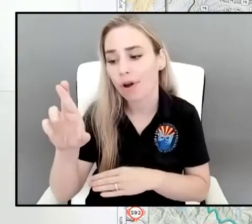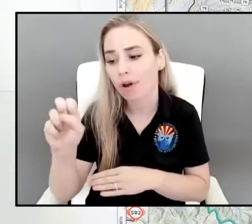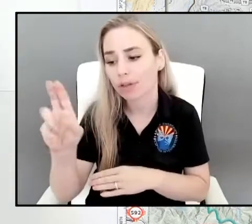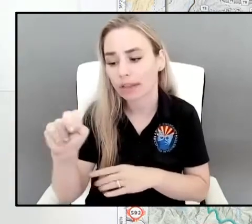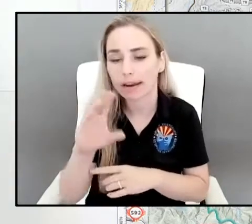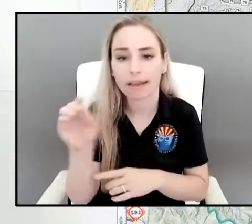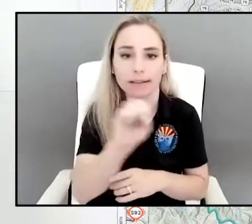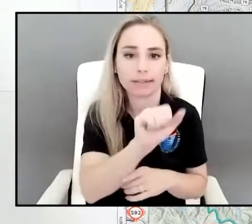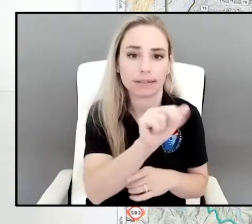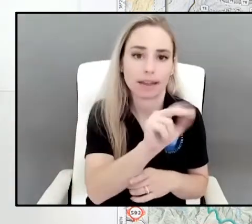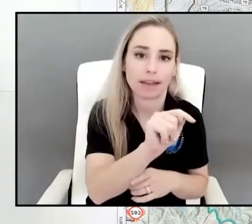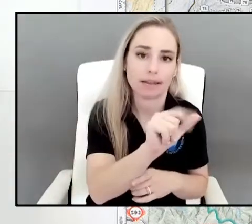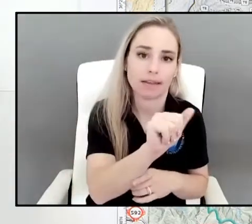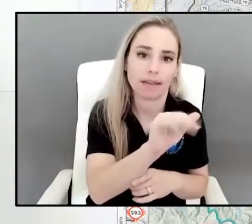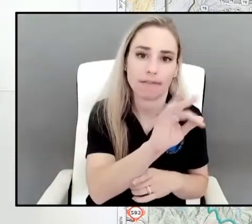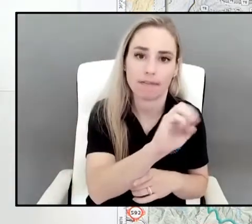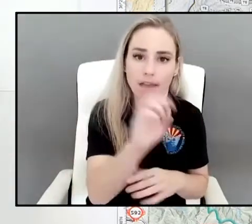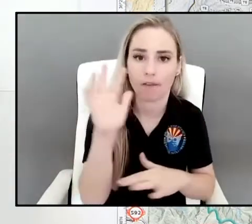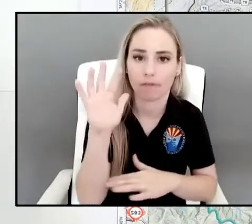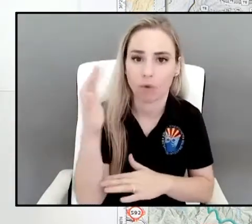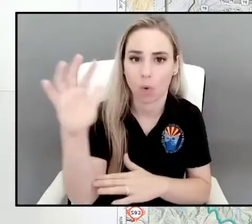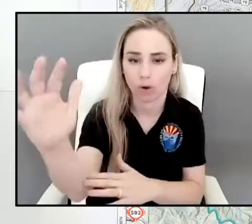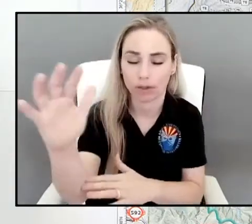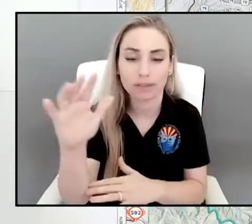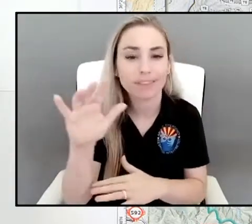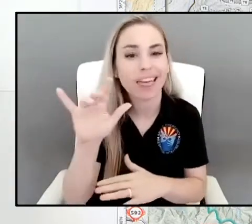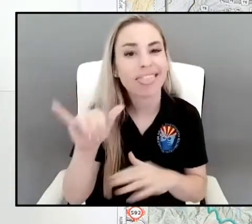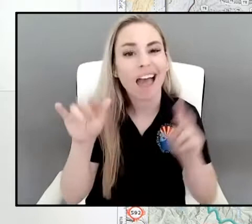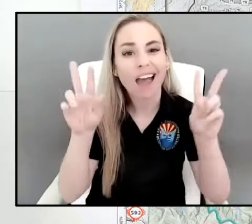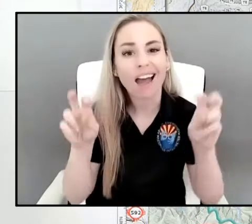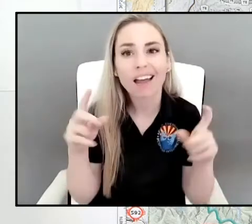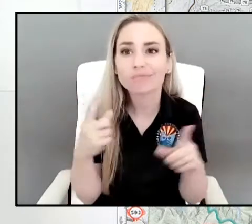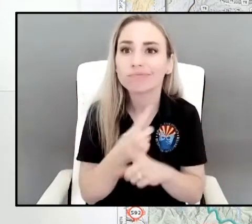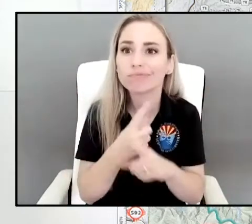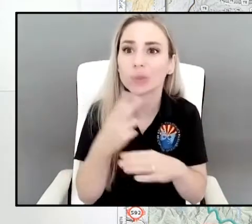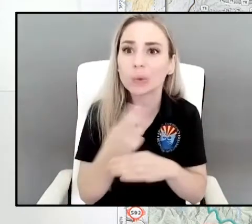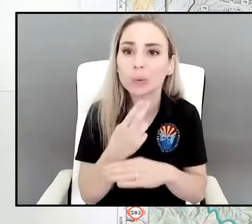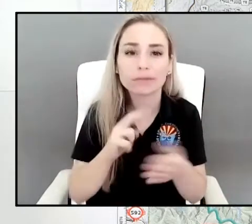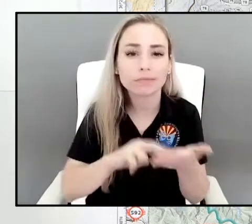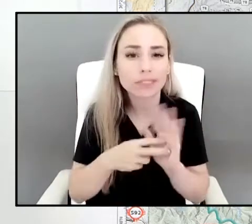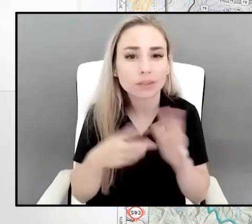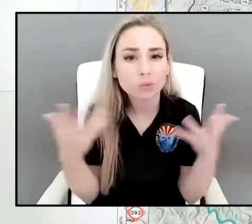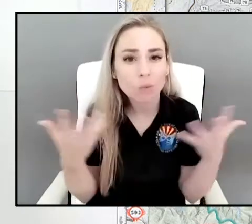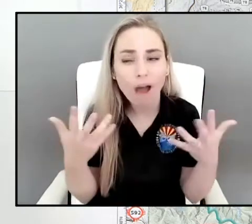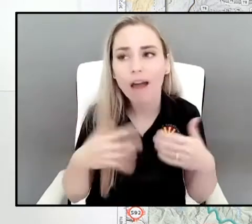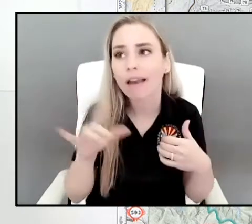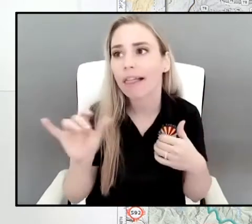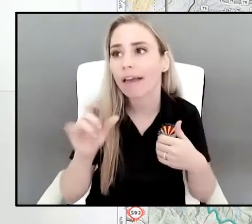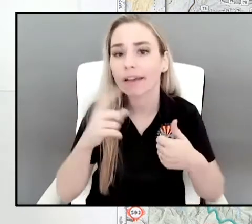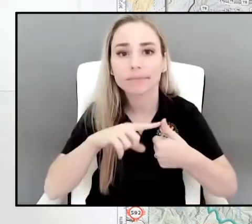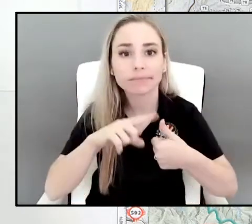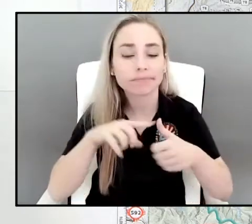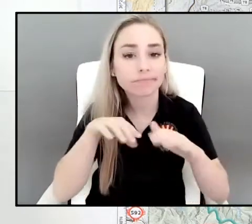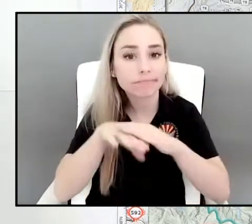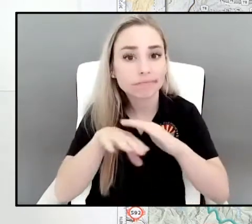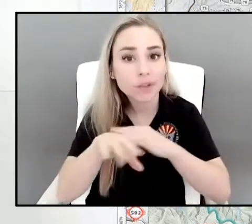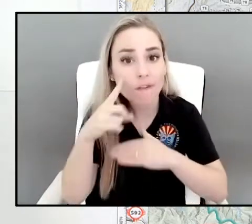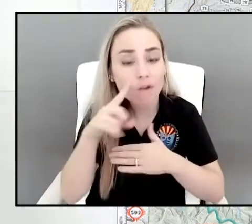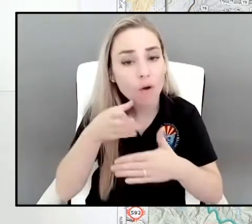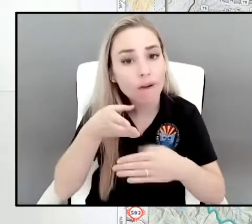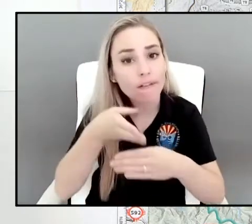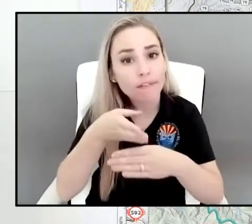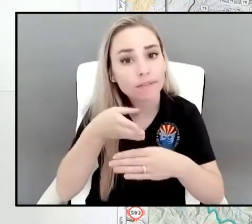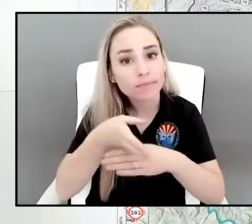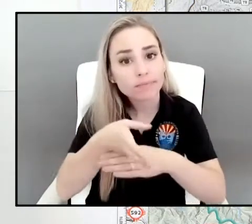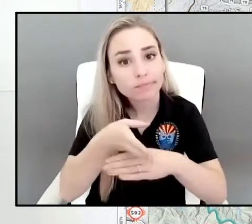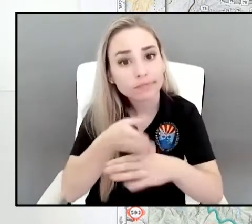By traditional uses, I think of access for firewood, access for